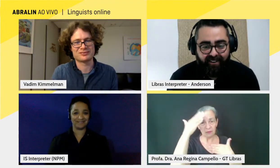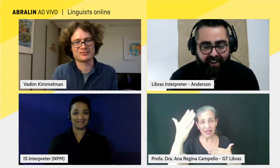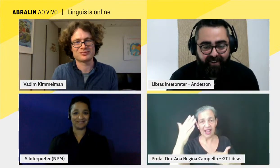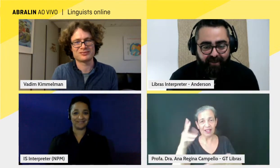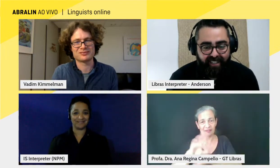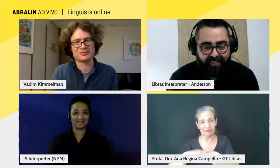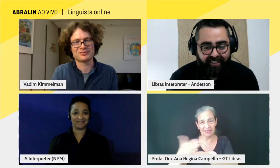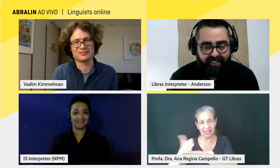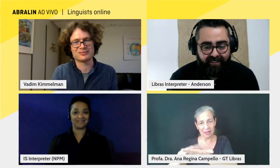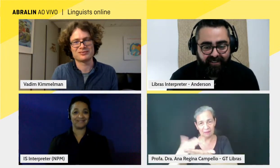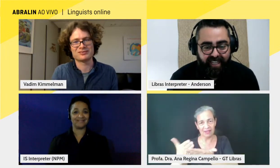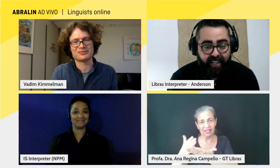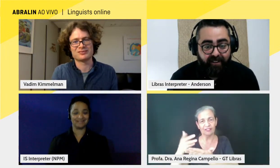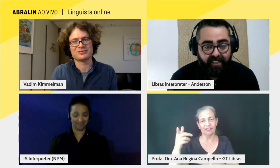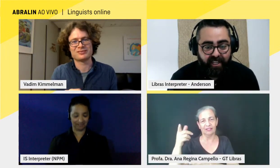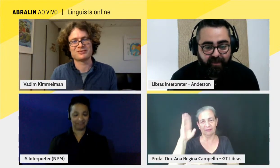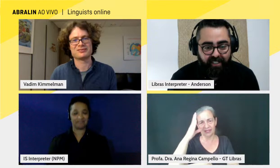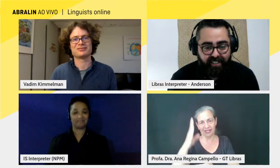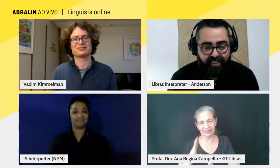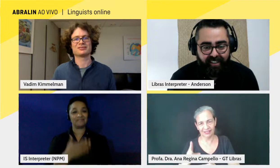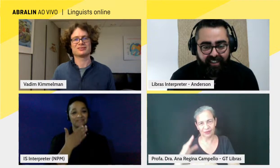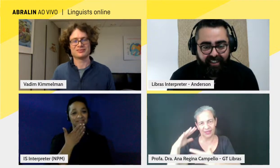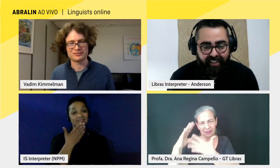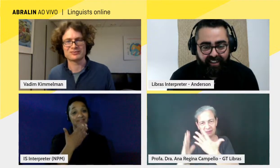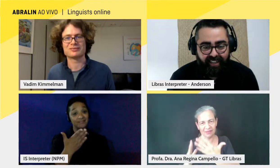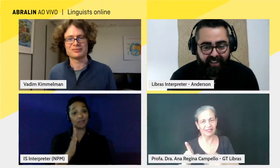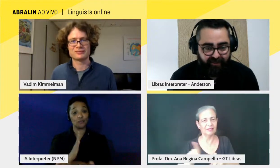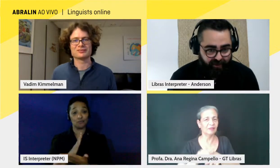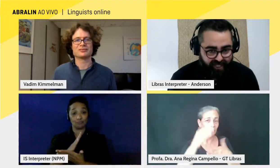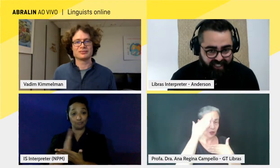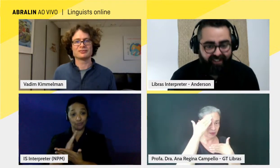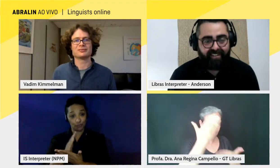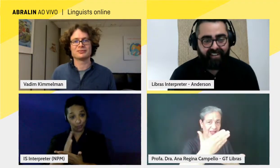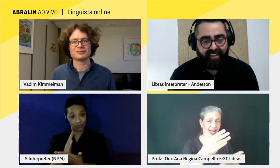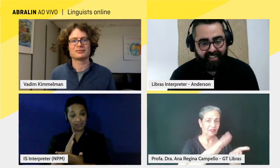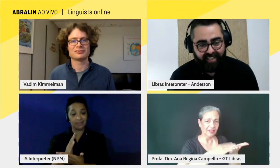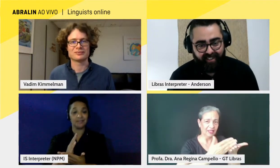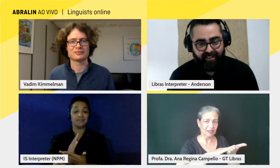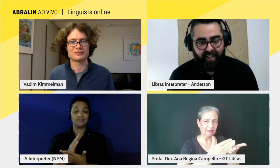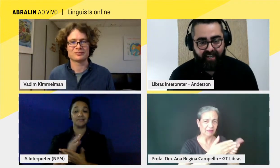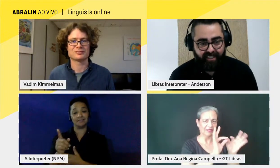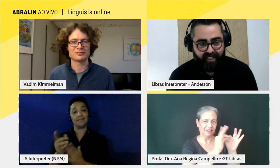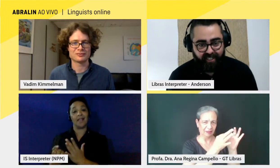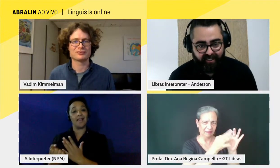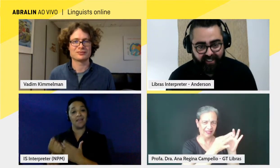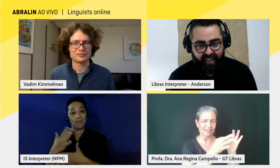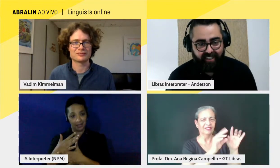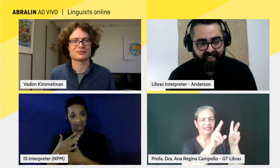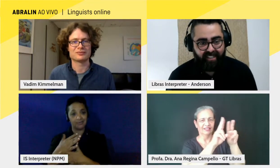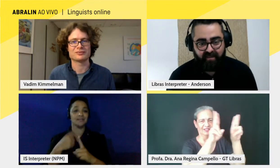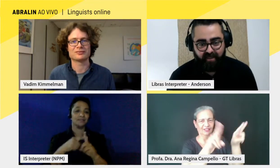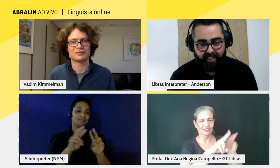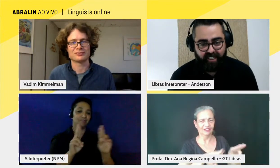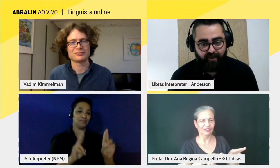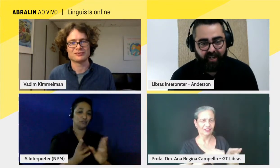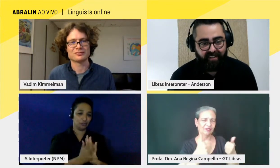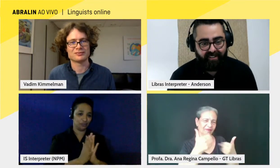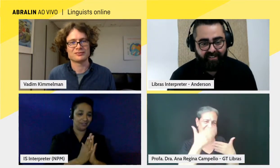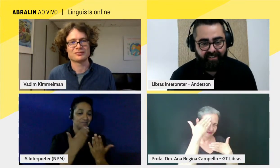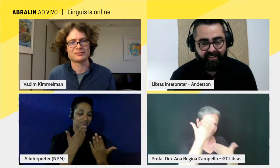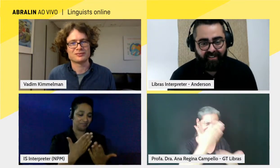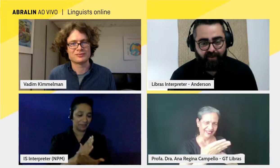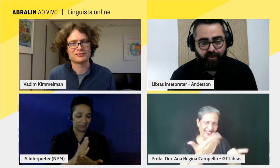Thank you, everyone. So thank you, the interpreters from Brazil, and thank you, the international sign interpreters as